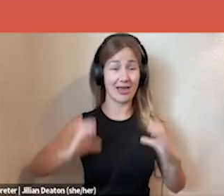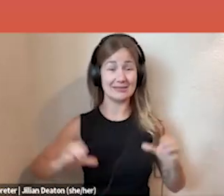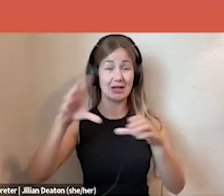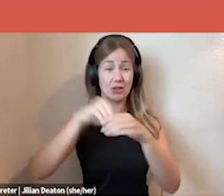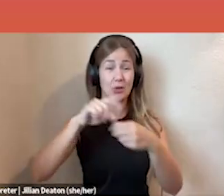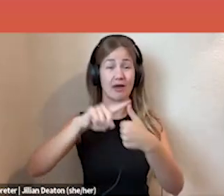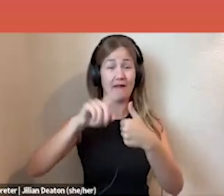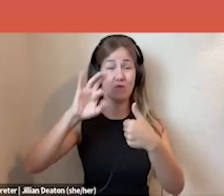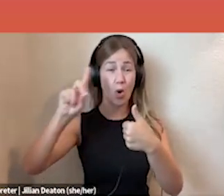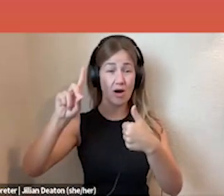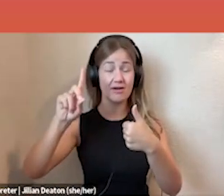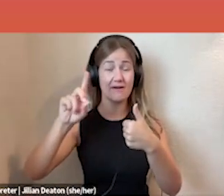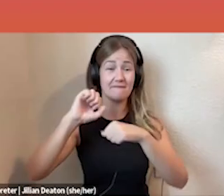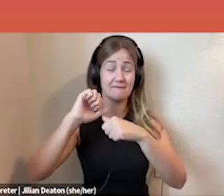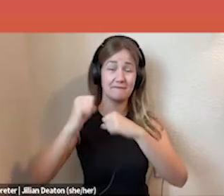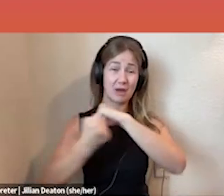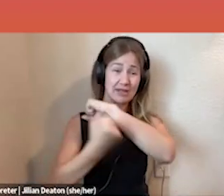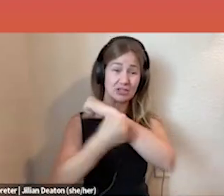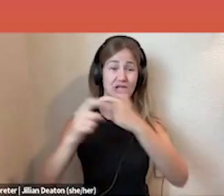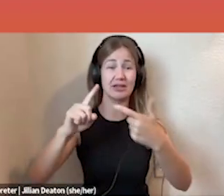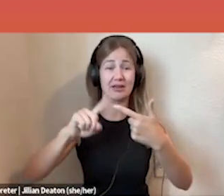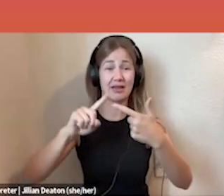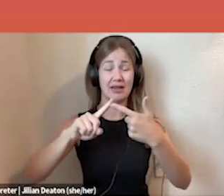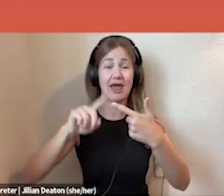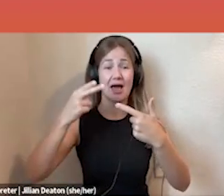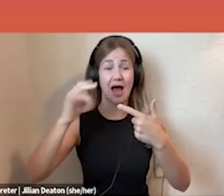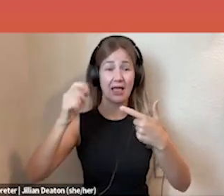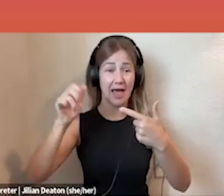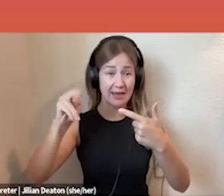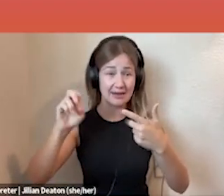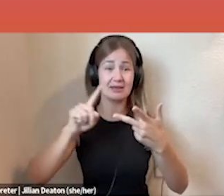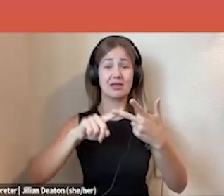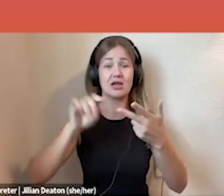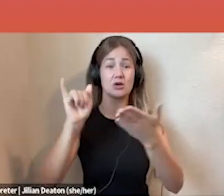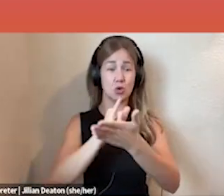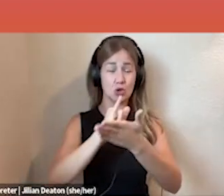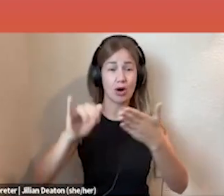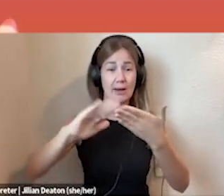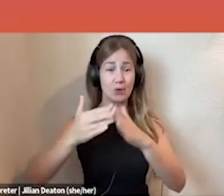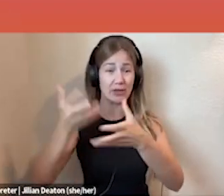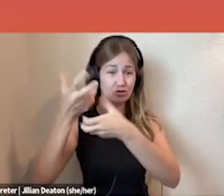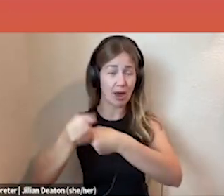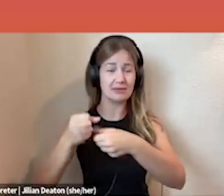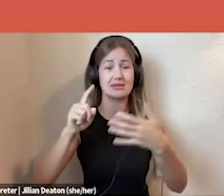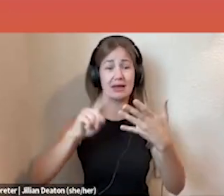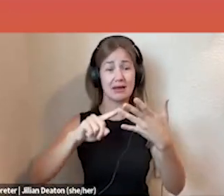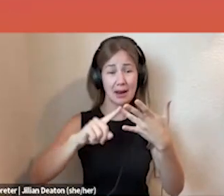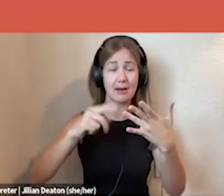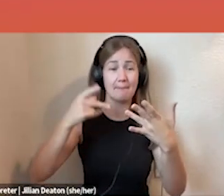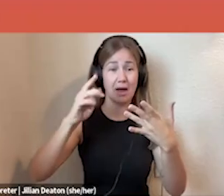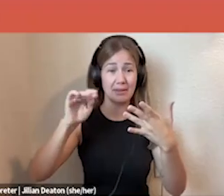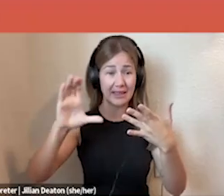of the High Line, the Laundromat Project, New York Community Trust, Public Art Fund, and that is just a